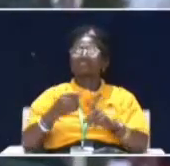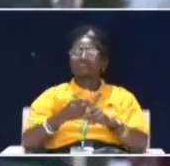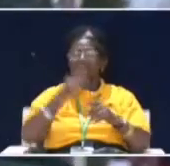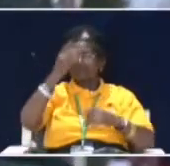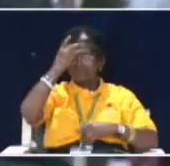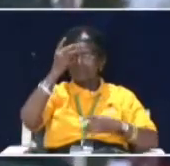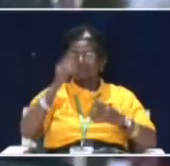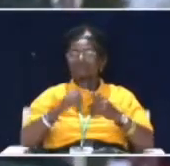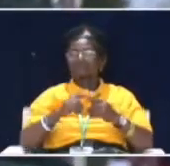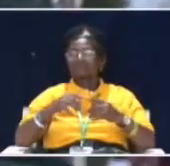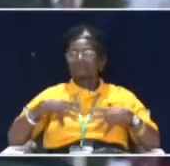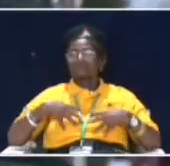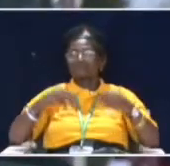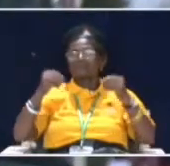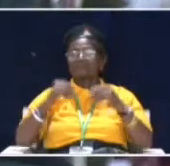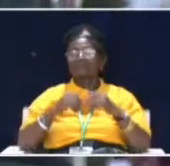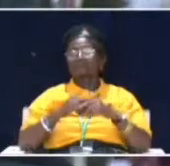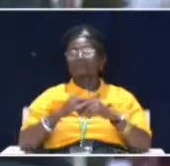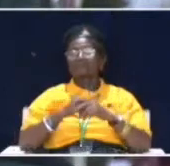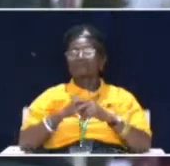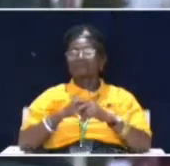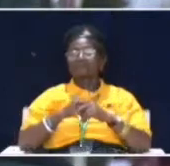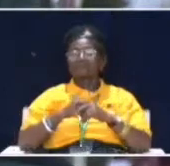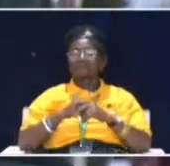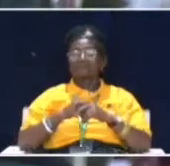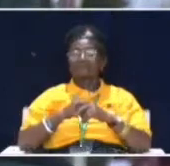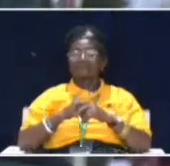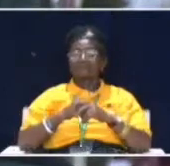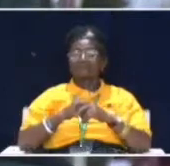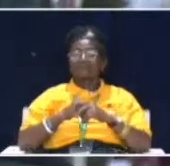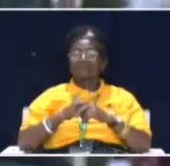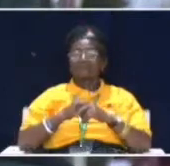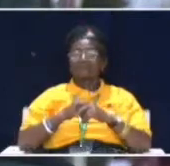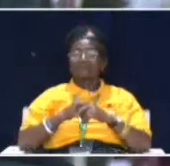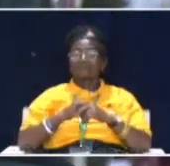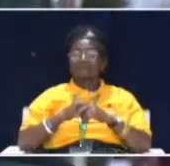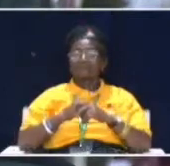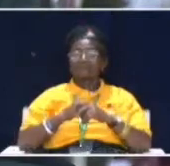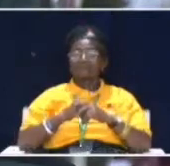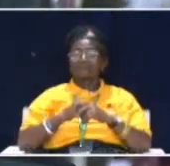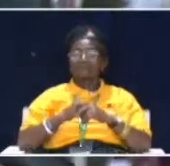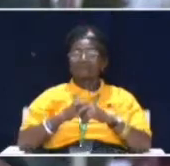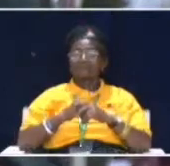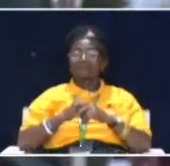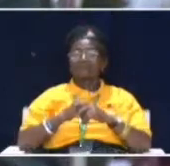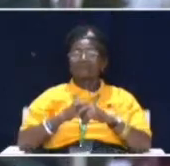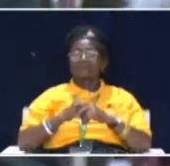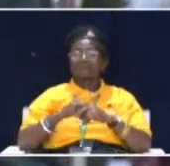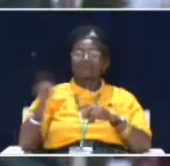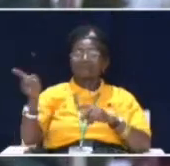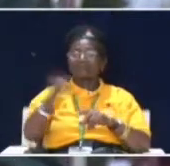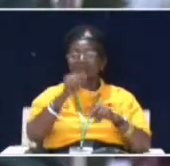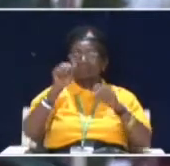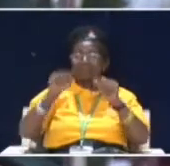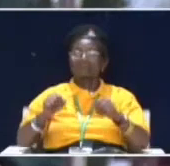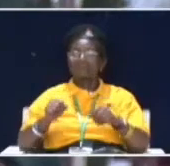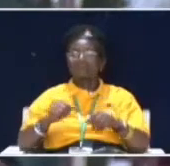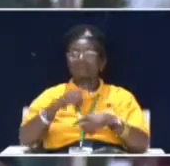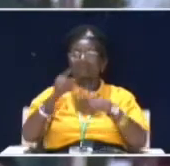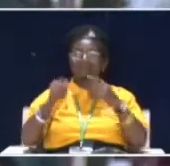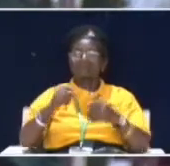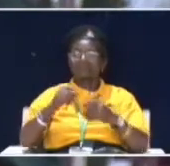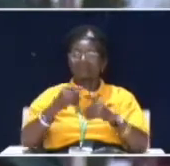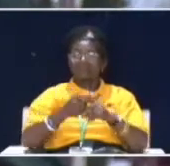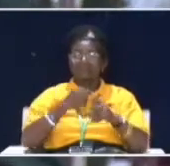le gun o kuro ni alaisan di lo si ipo eni ti amularada. You can go from healed to